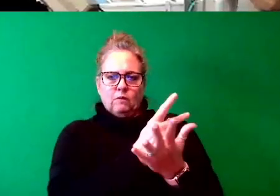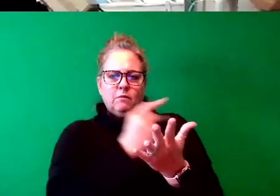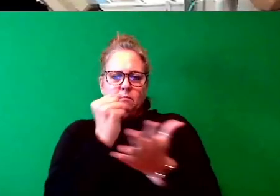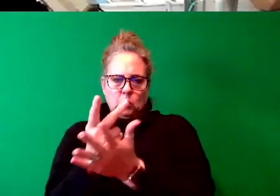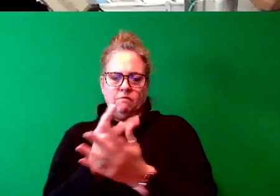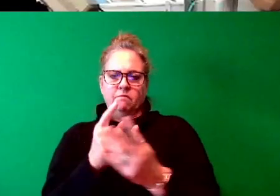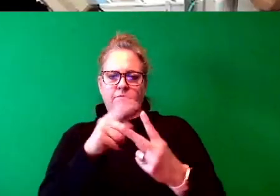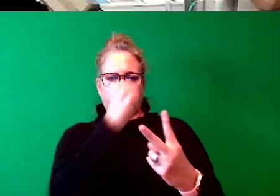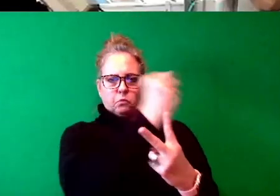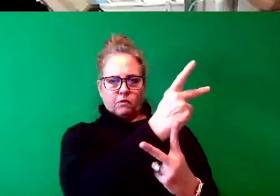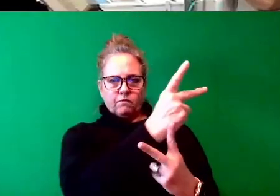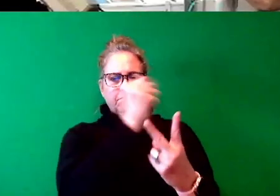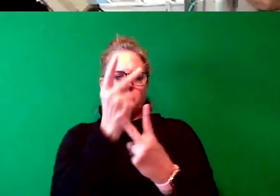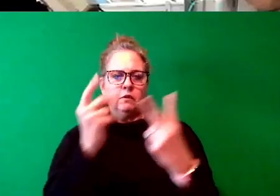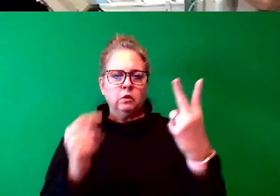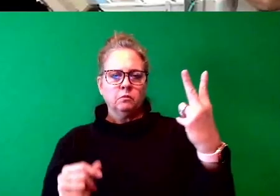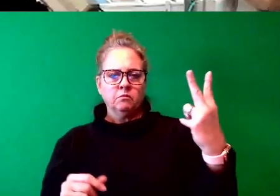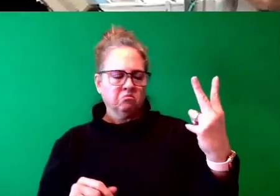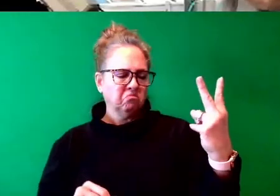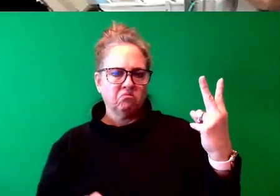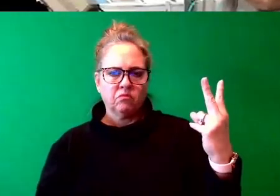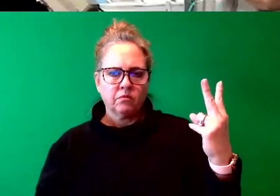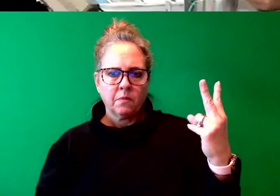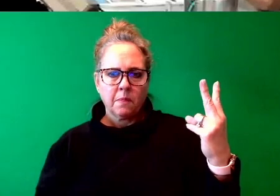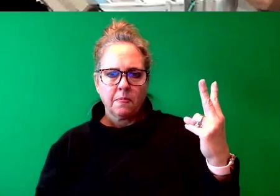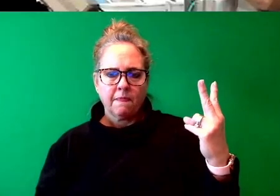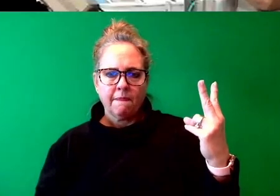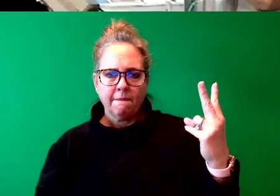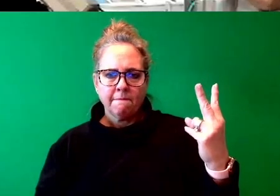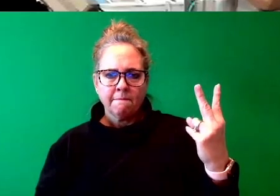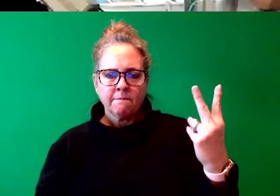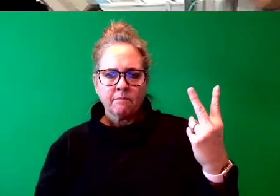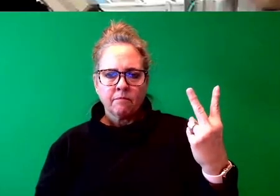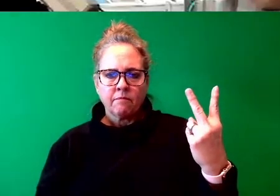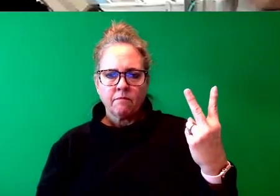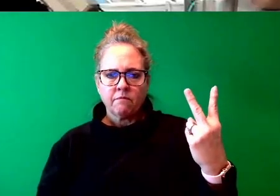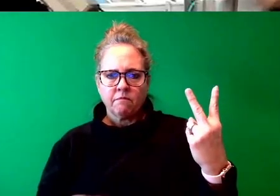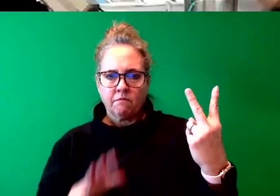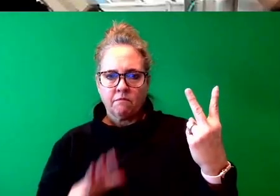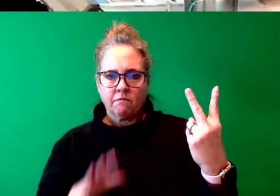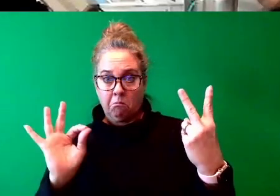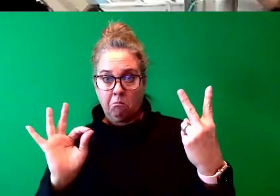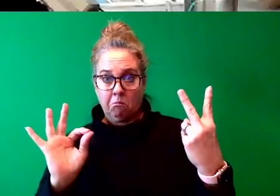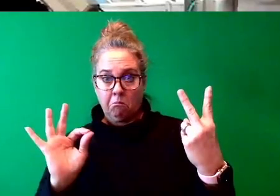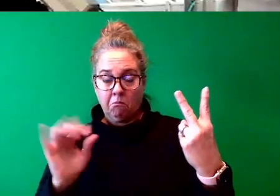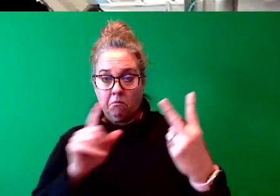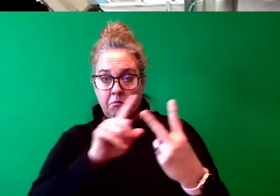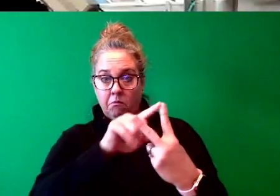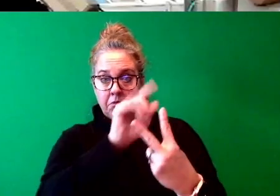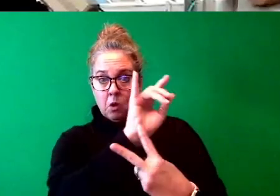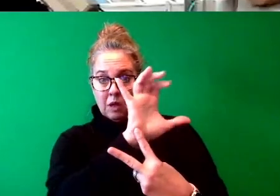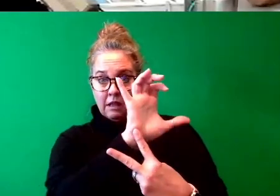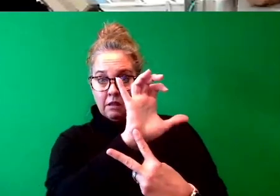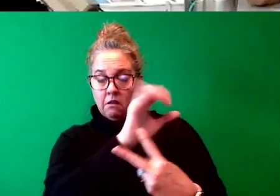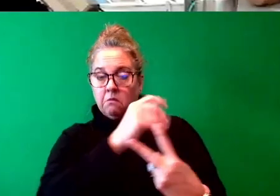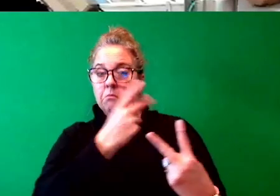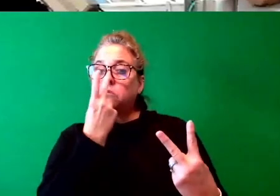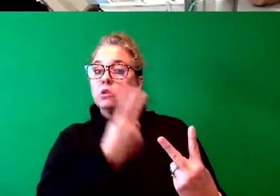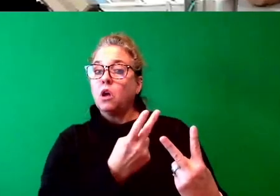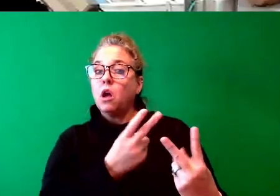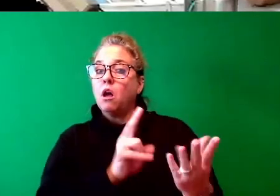would allow that because we've seen WIC before. Any changes to the WIC contract?